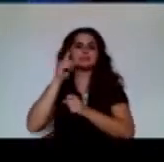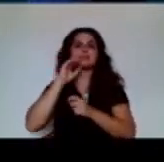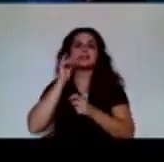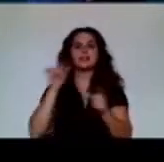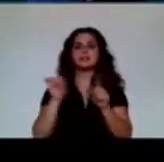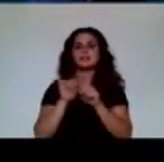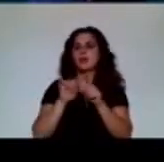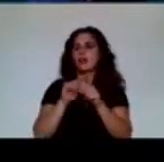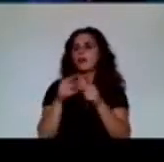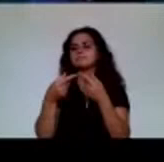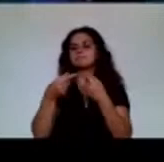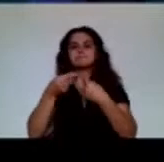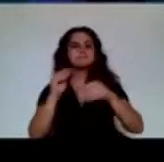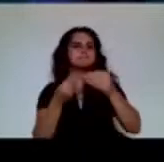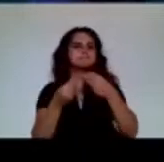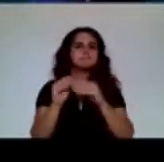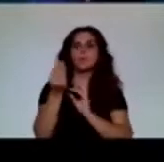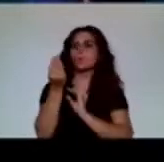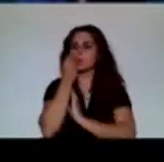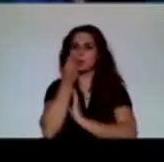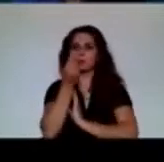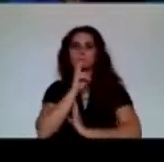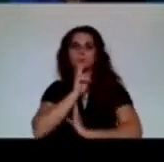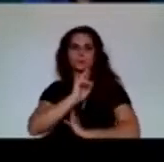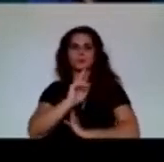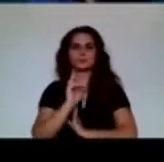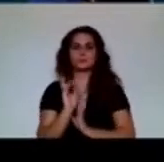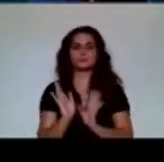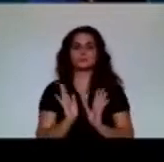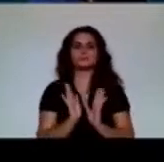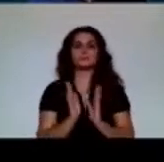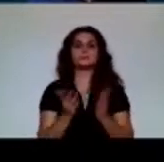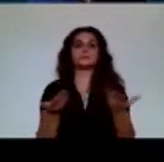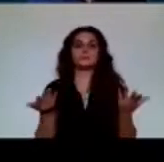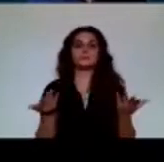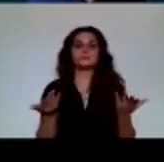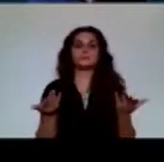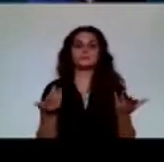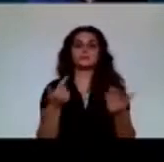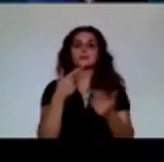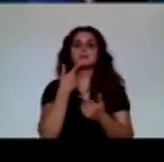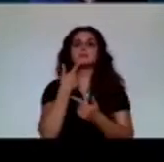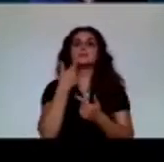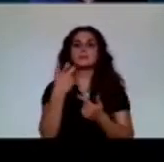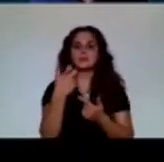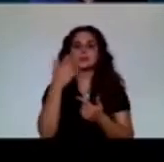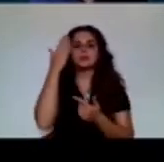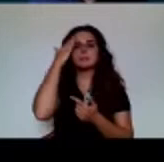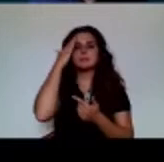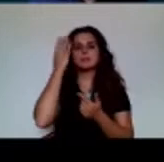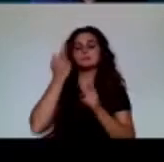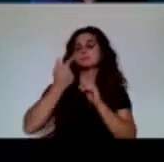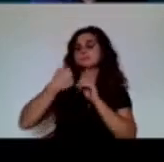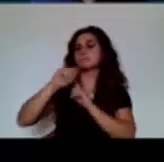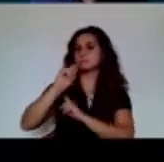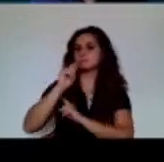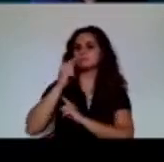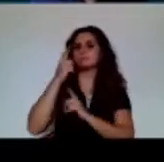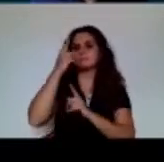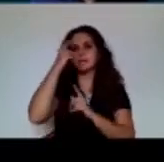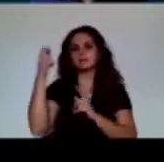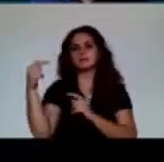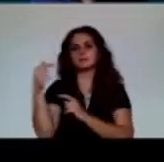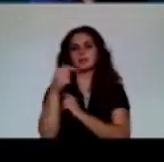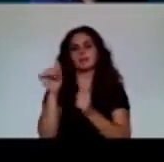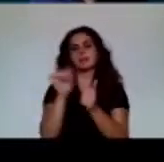manage how they answer, right? So to assess their implicit bias, we used an